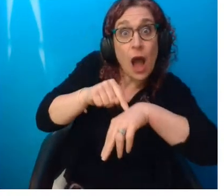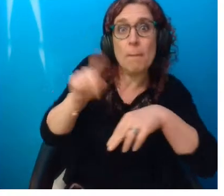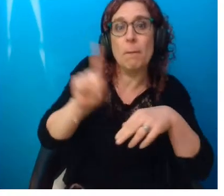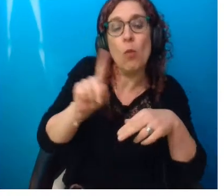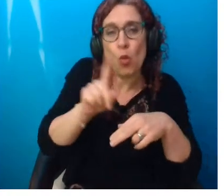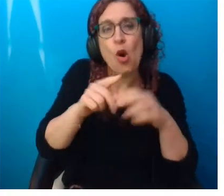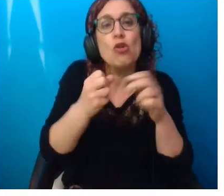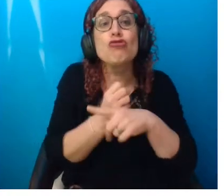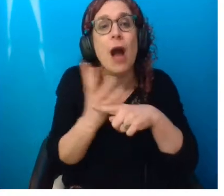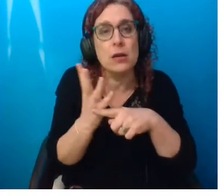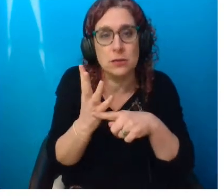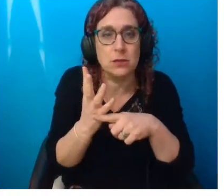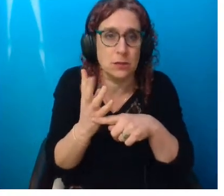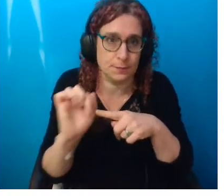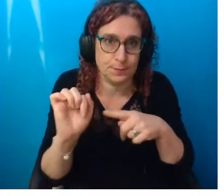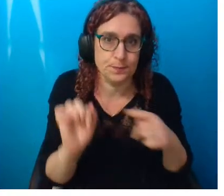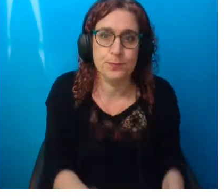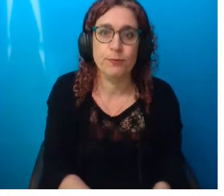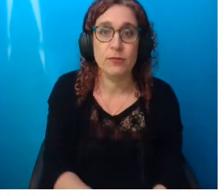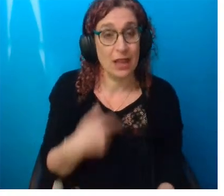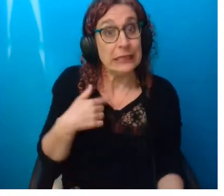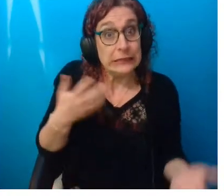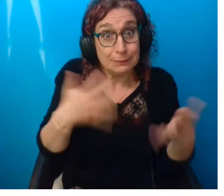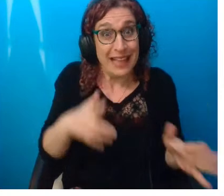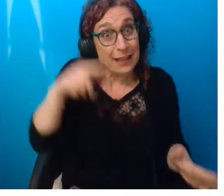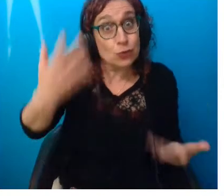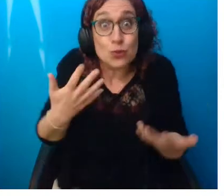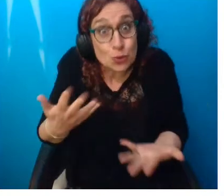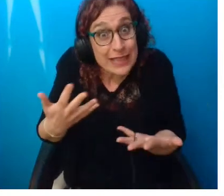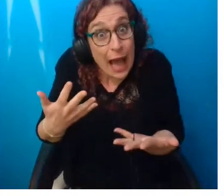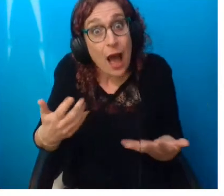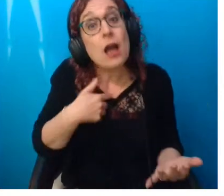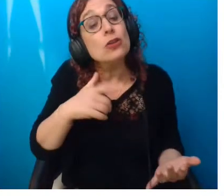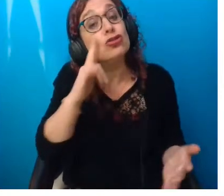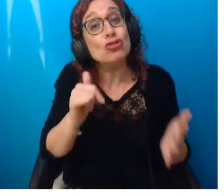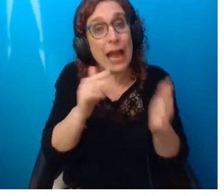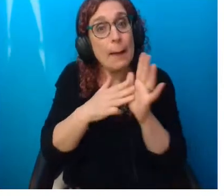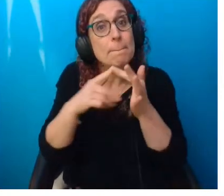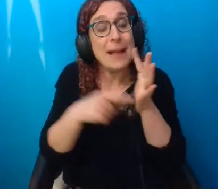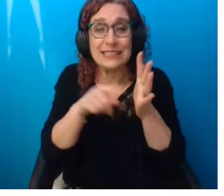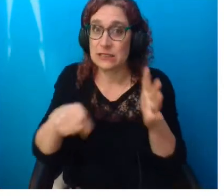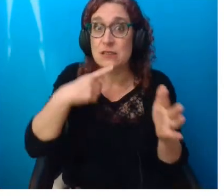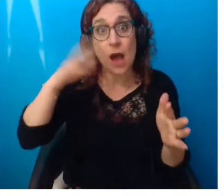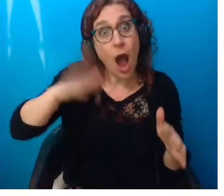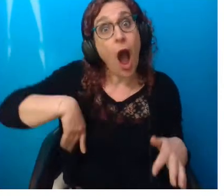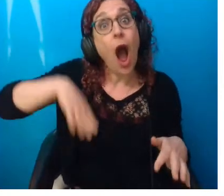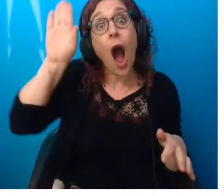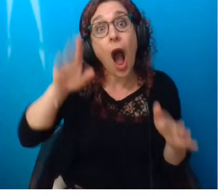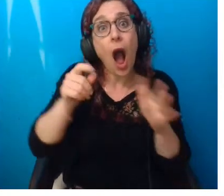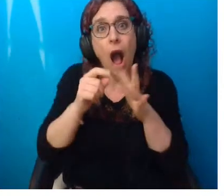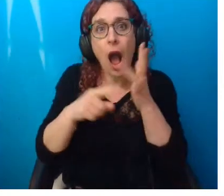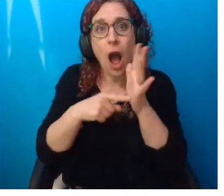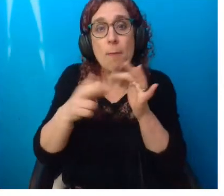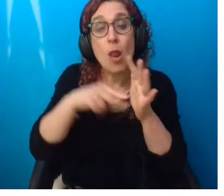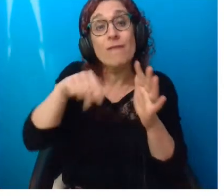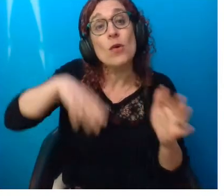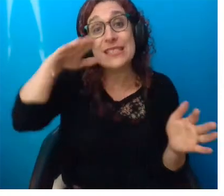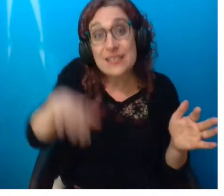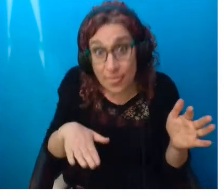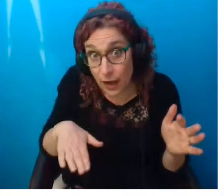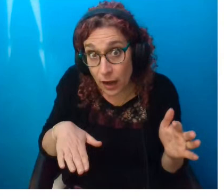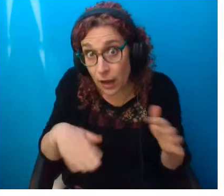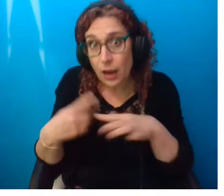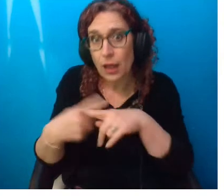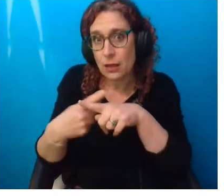check the Met Office website today, and they show high pollen levels for southern England, and